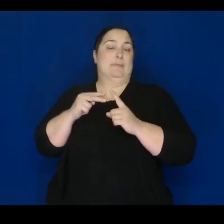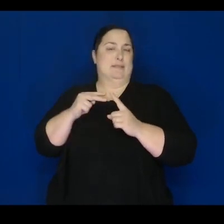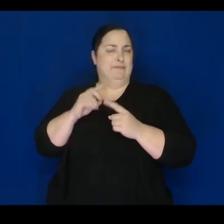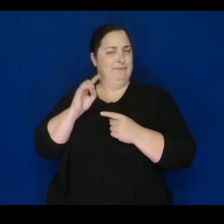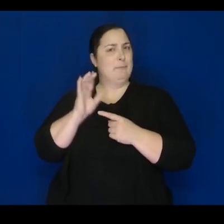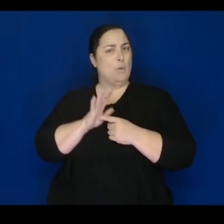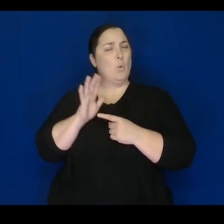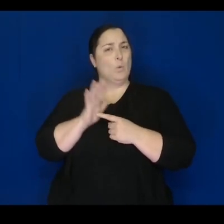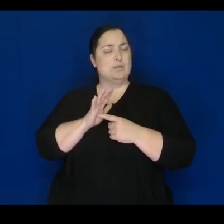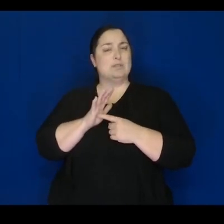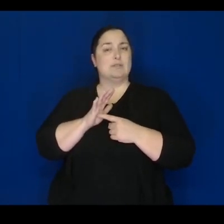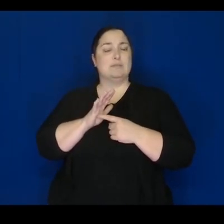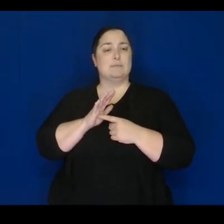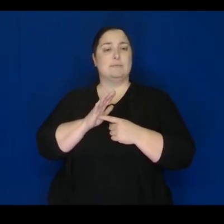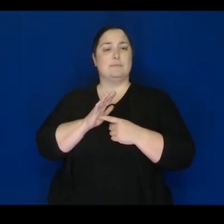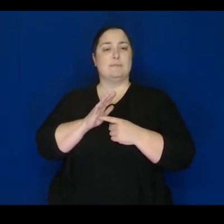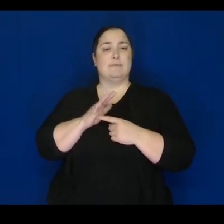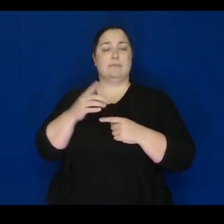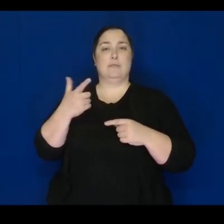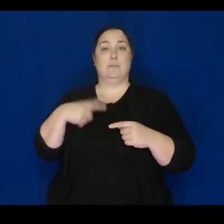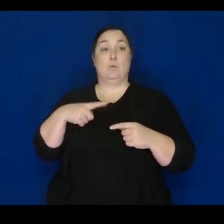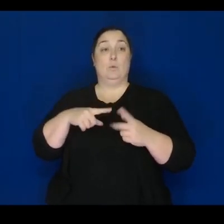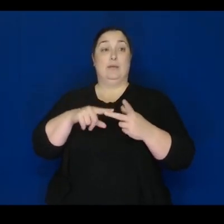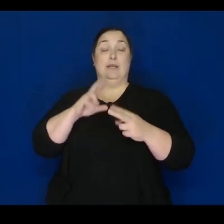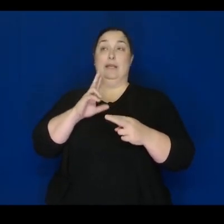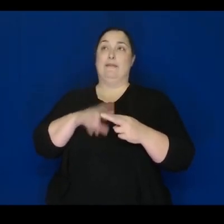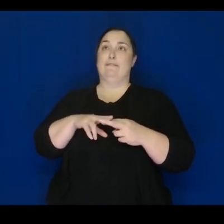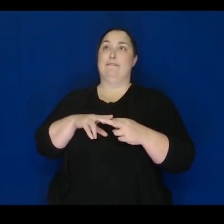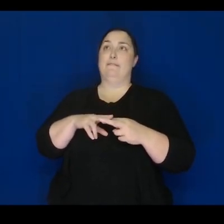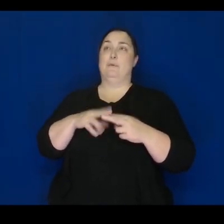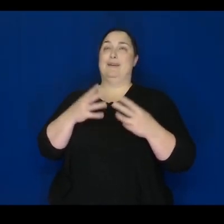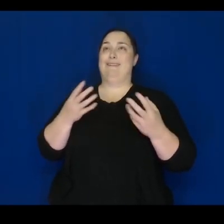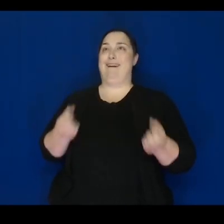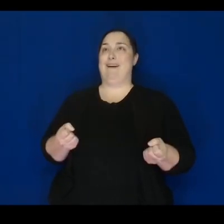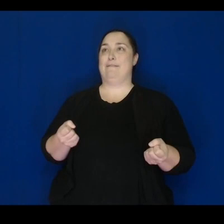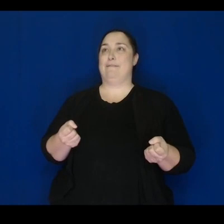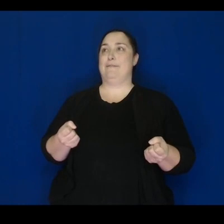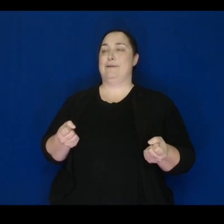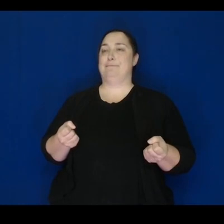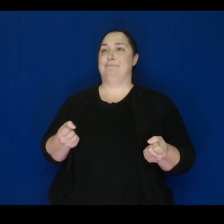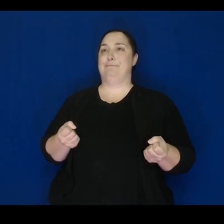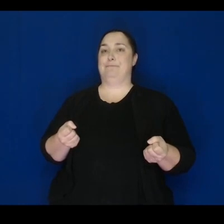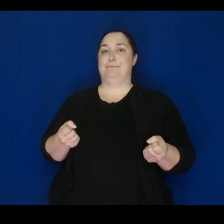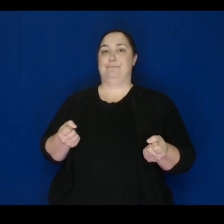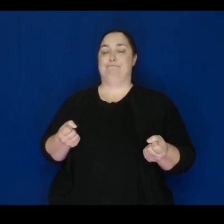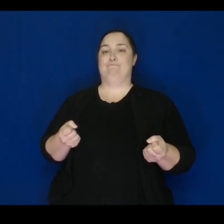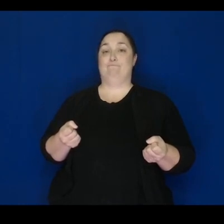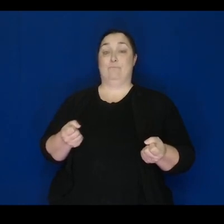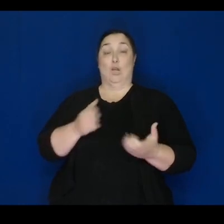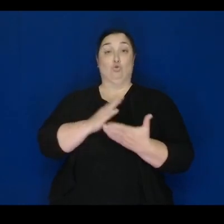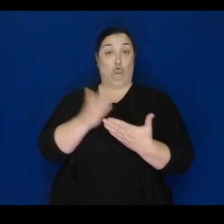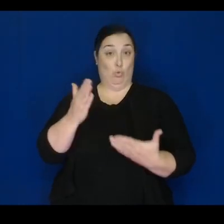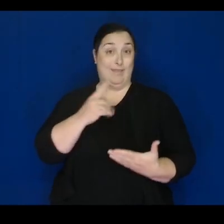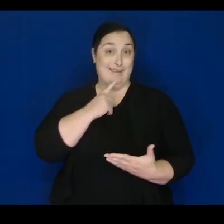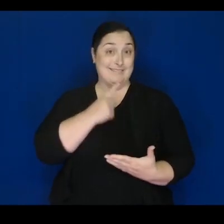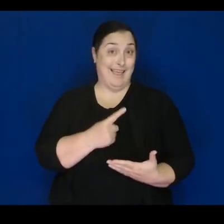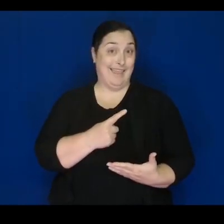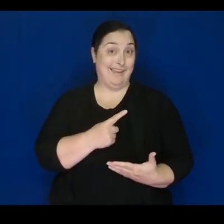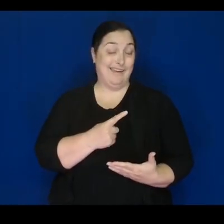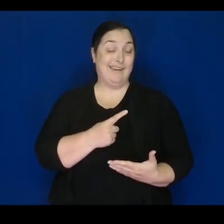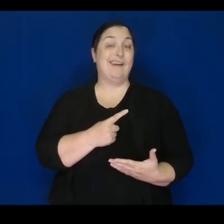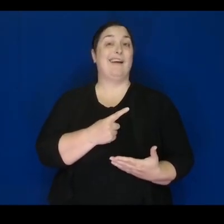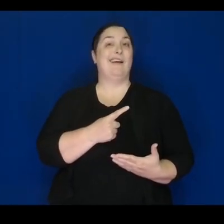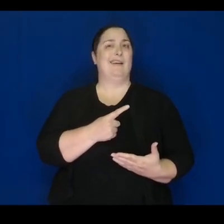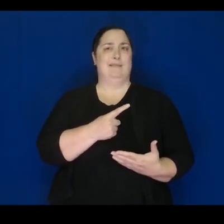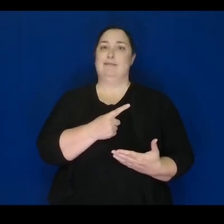because I think when we adopt this, this process of truth-telling, I think it would really change